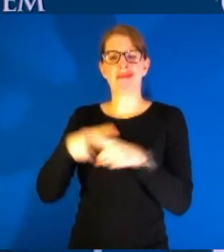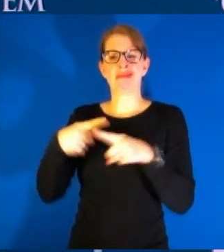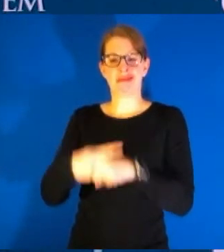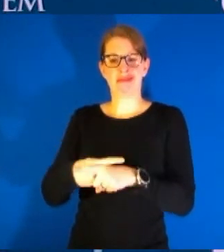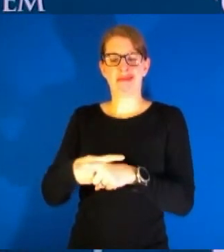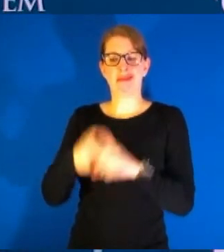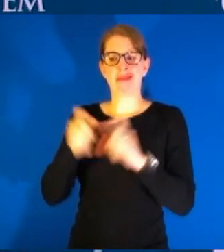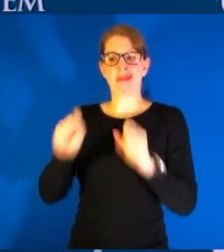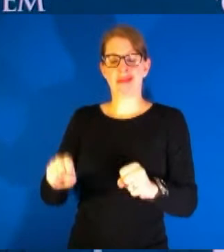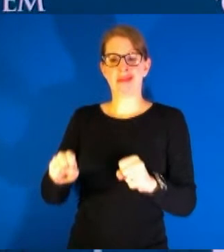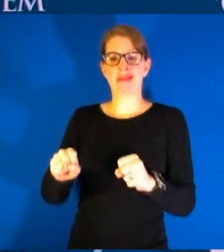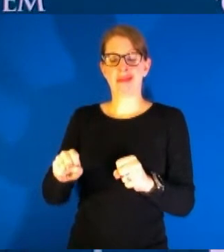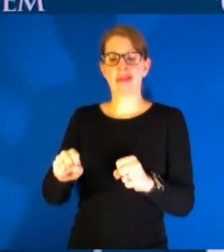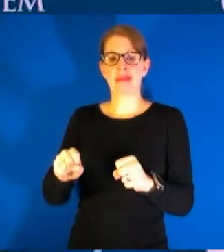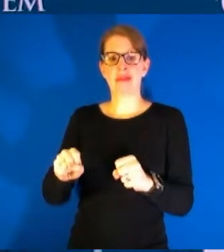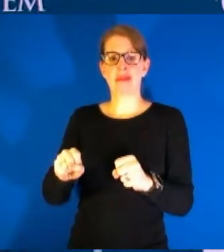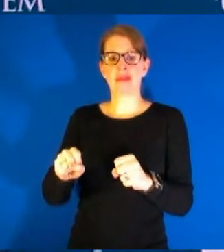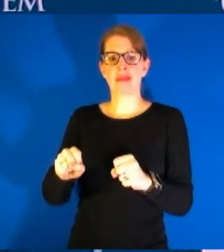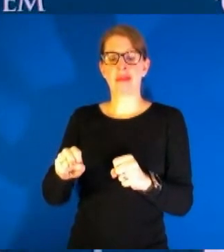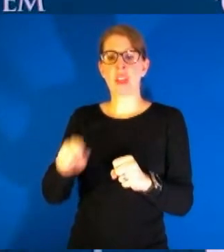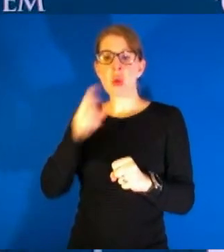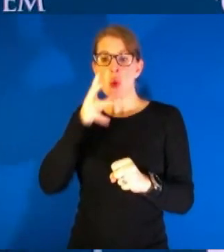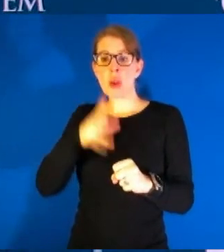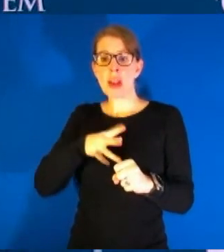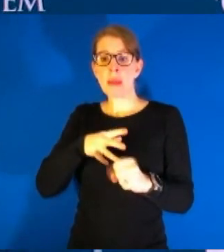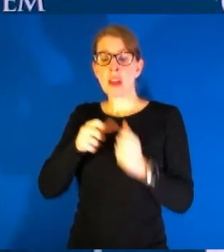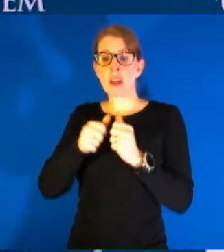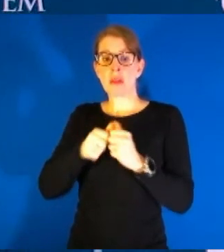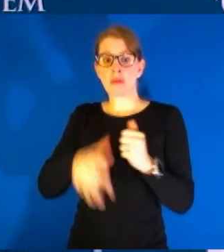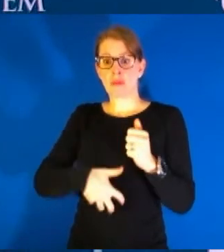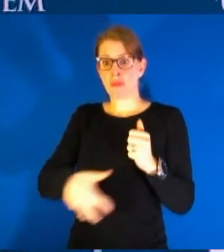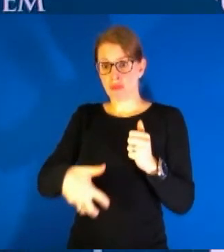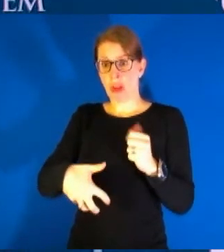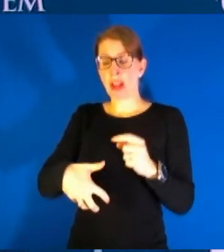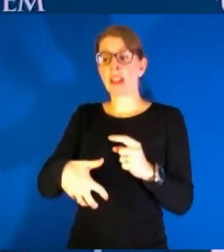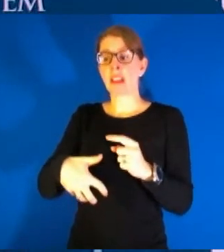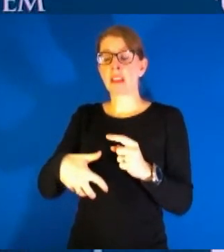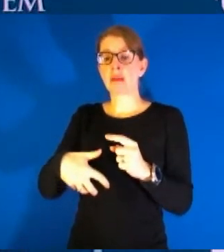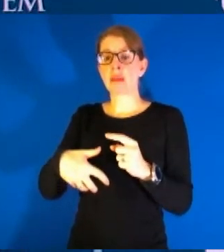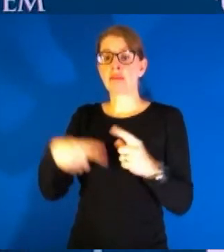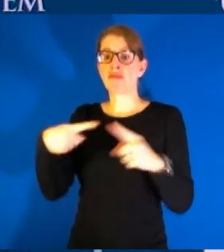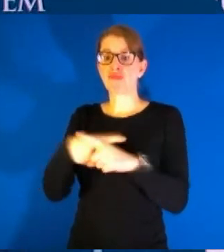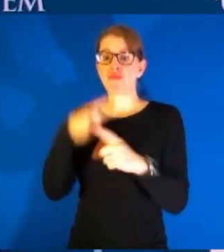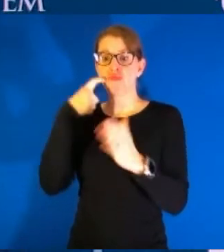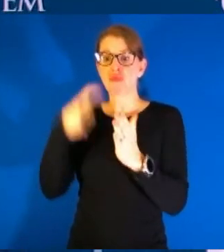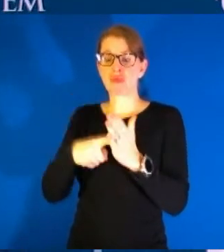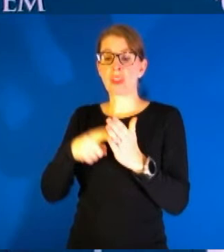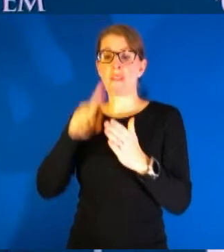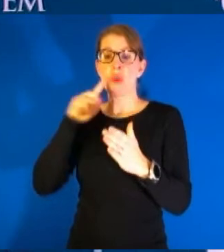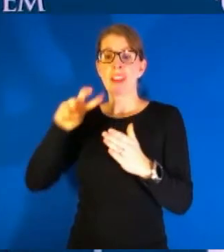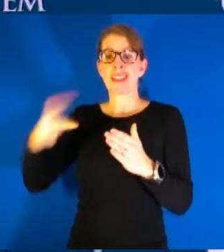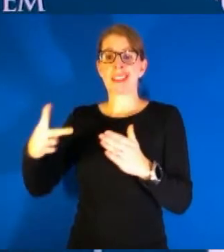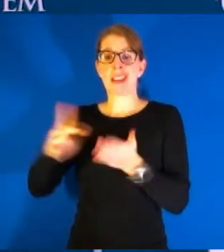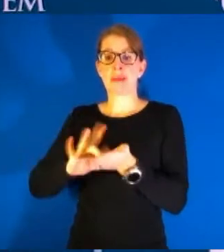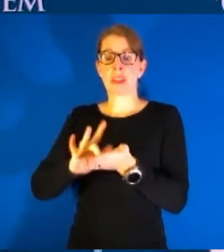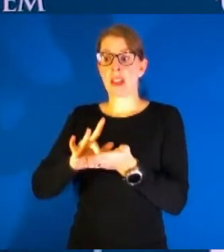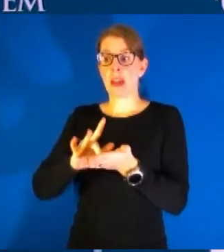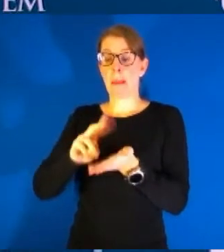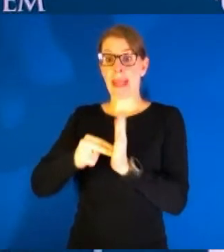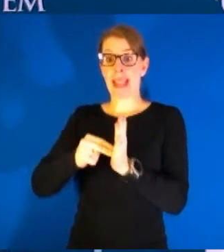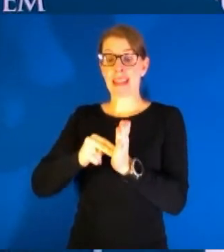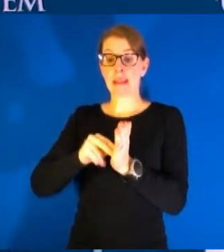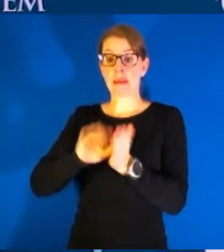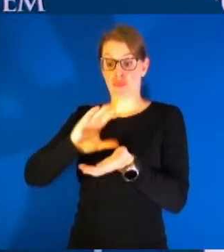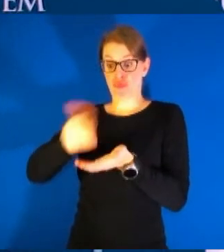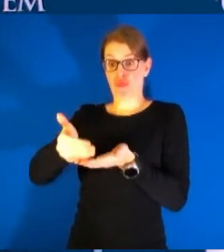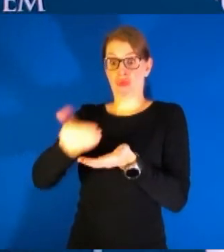with with women who are pregnant. But neither of those drugs are in good supply right now. And